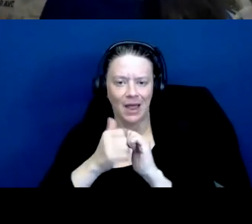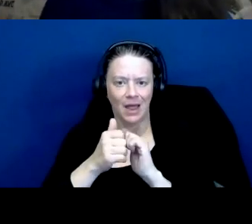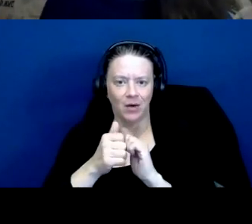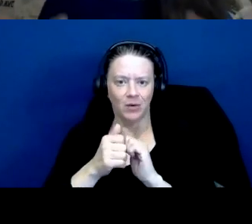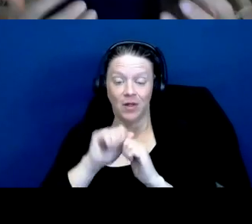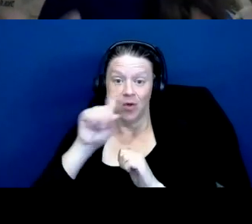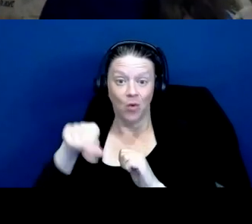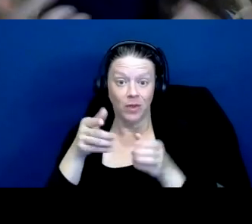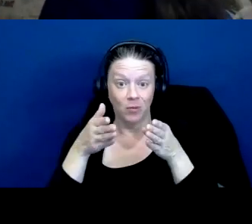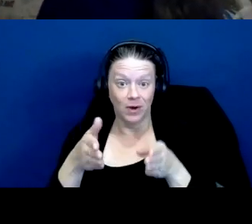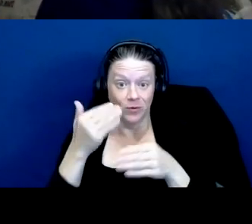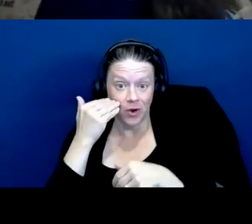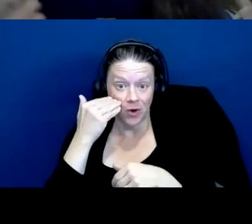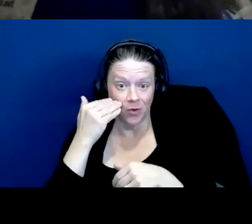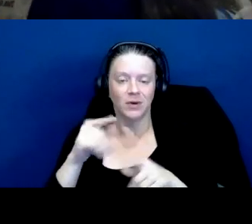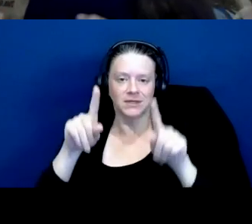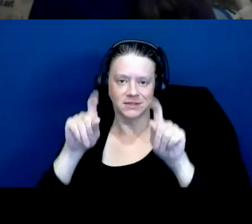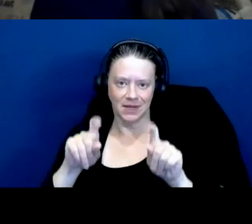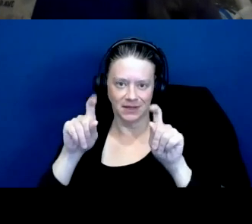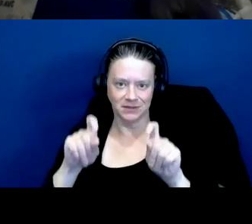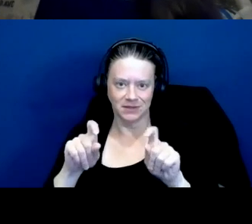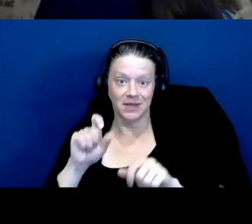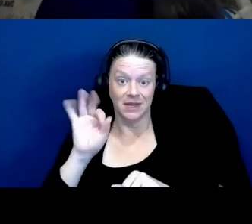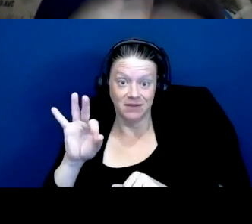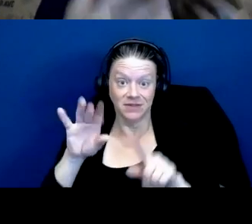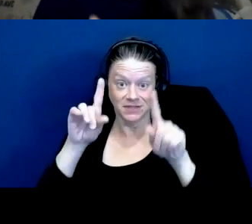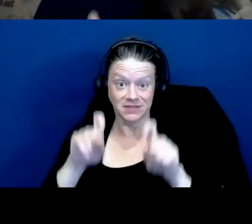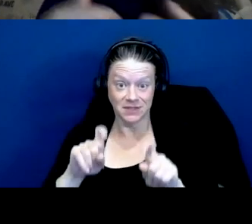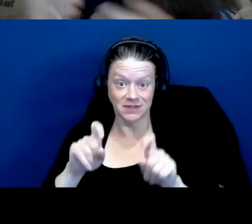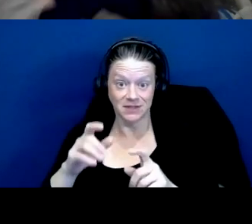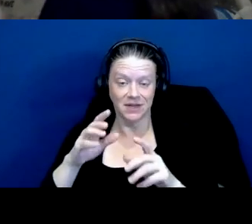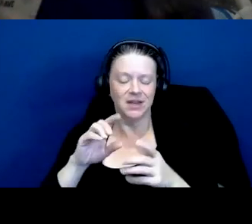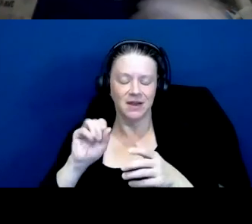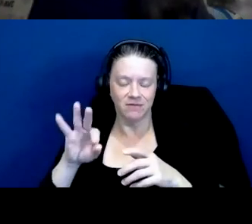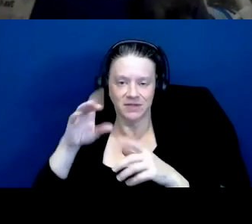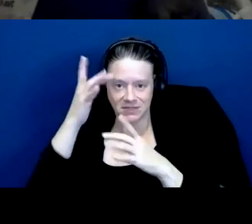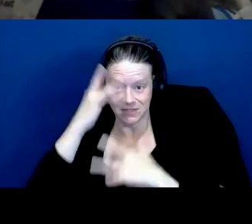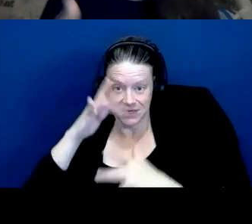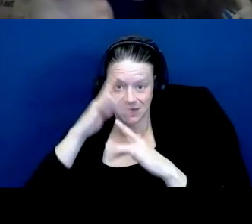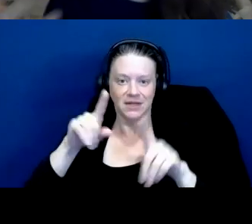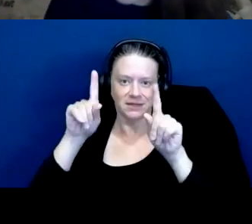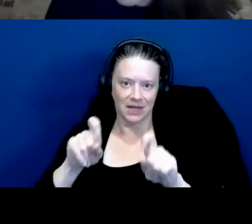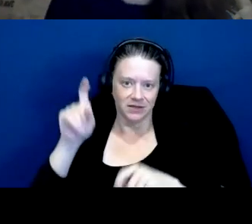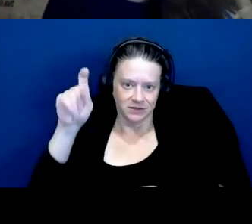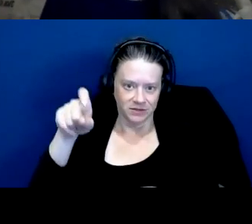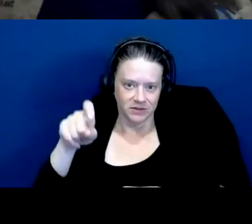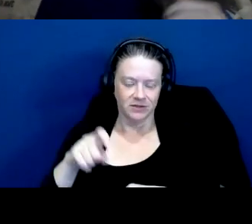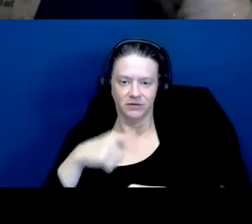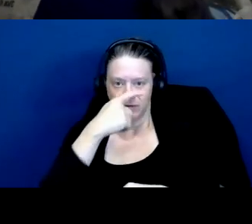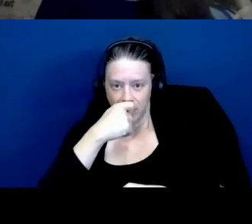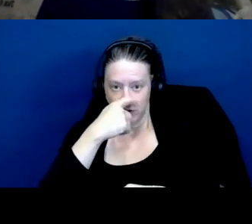is why if you're sick, you should get tested. Runny nose, fever, cough, upset